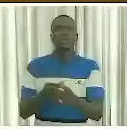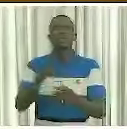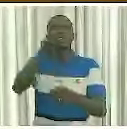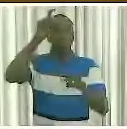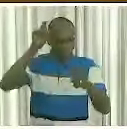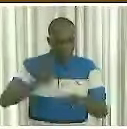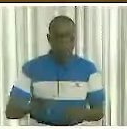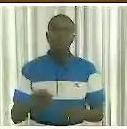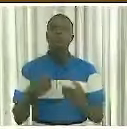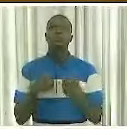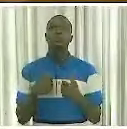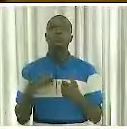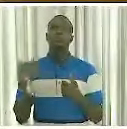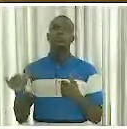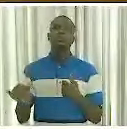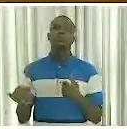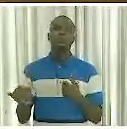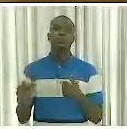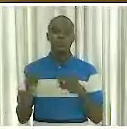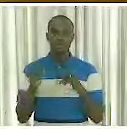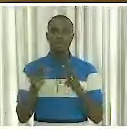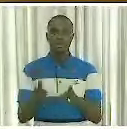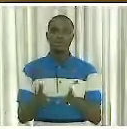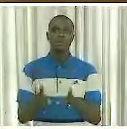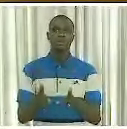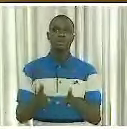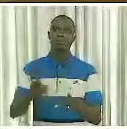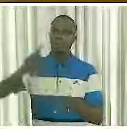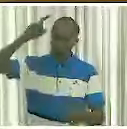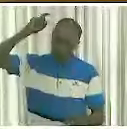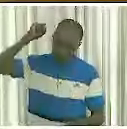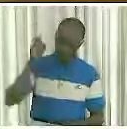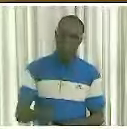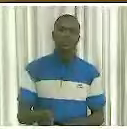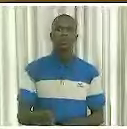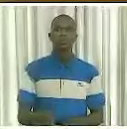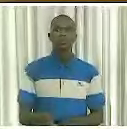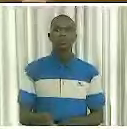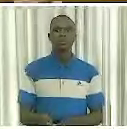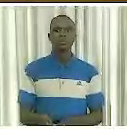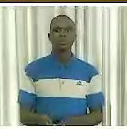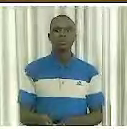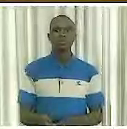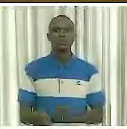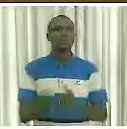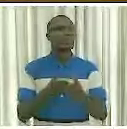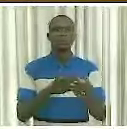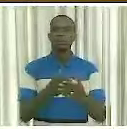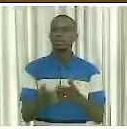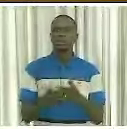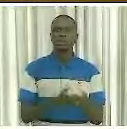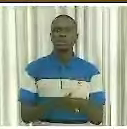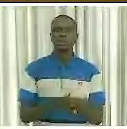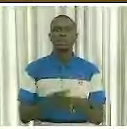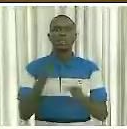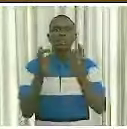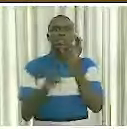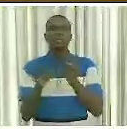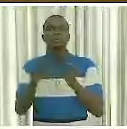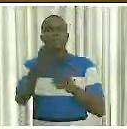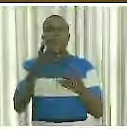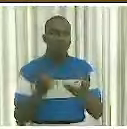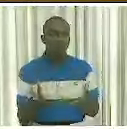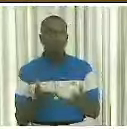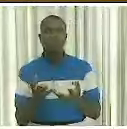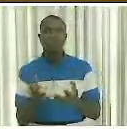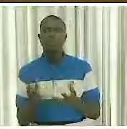know, optional. A mandatory for you forget. You want travel, go around ECOWAS. The ECOWAS ID card